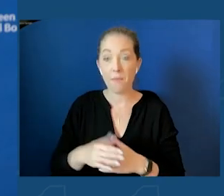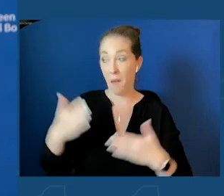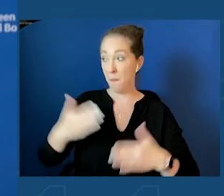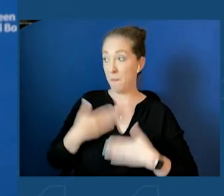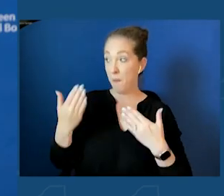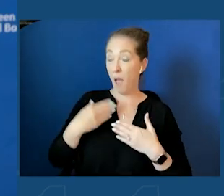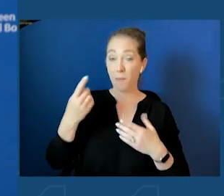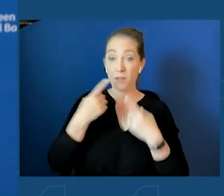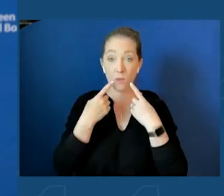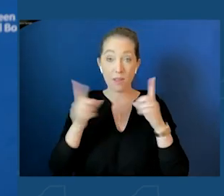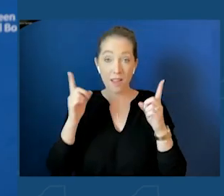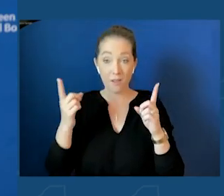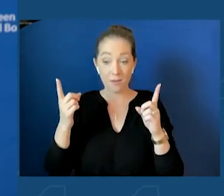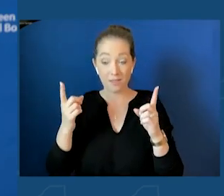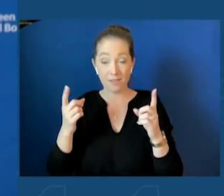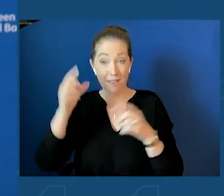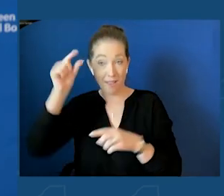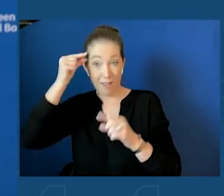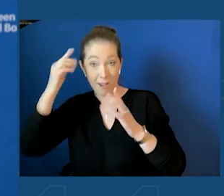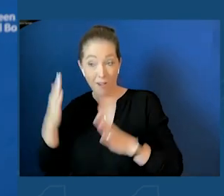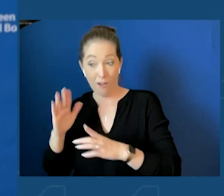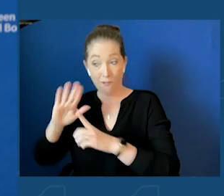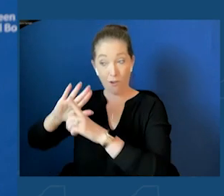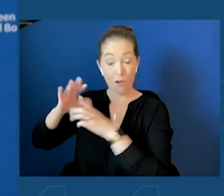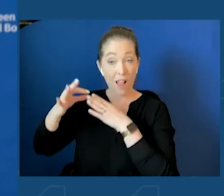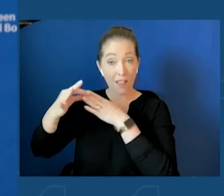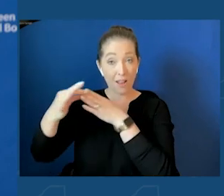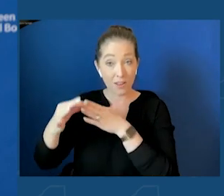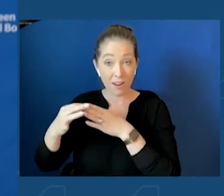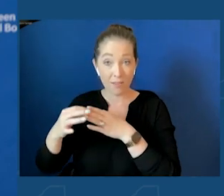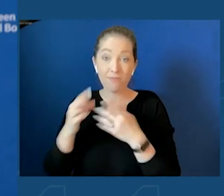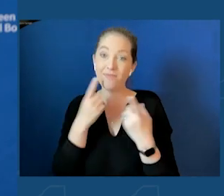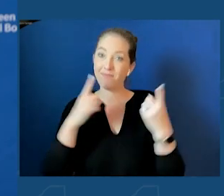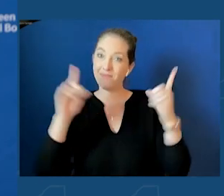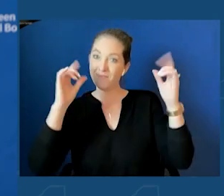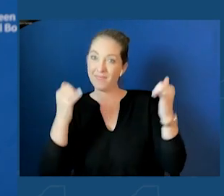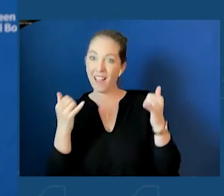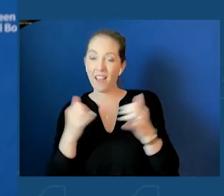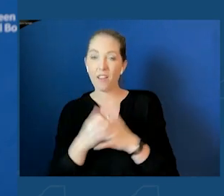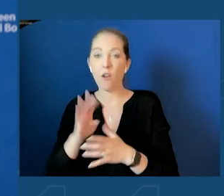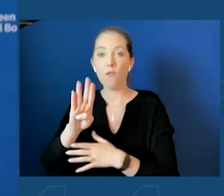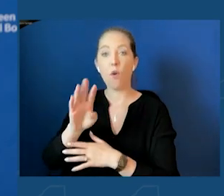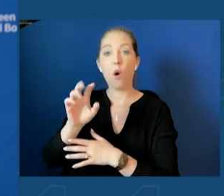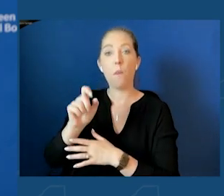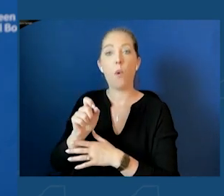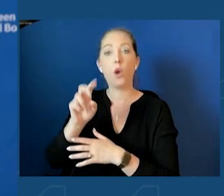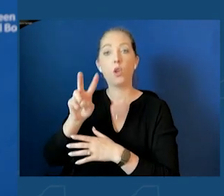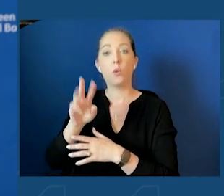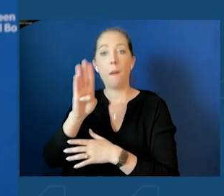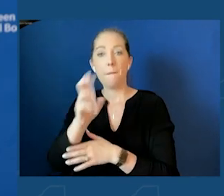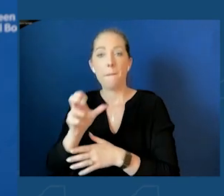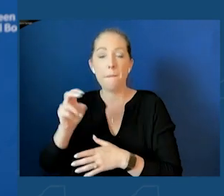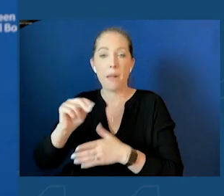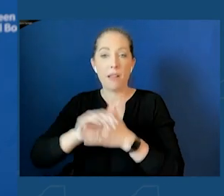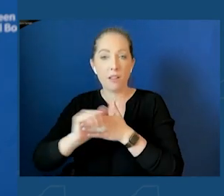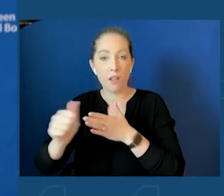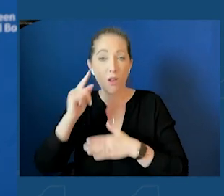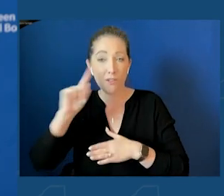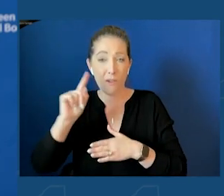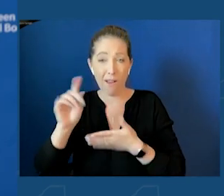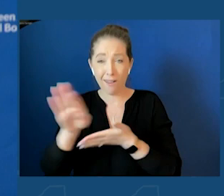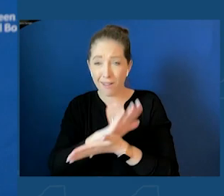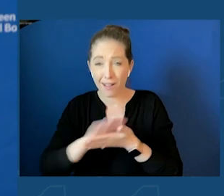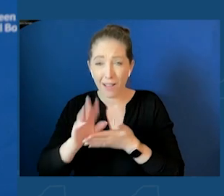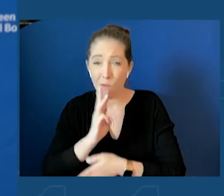be delivering now. It's $4.2 billion for clean water, clean air, and good jobs, like we just heard. This is something